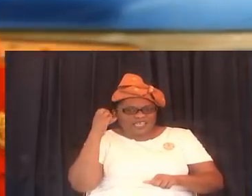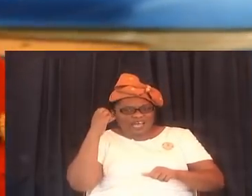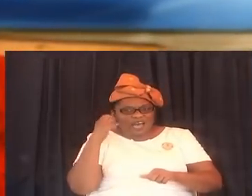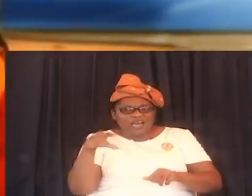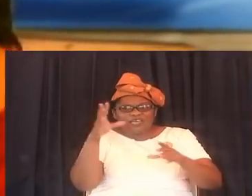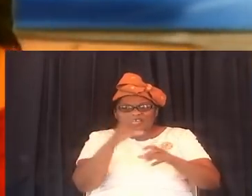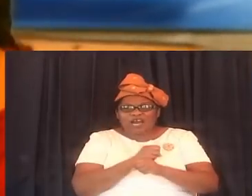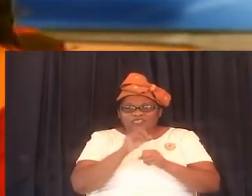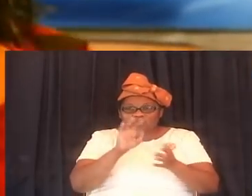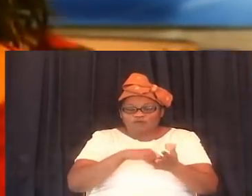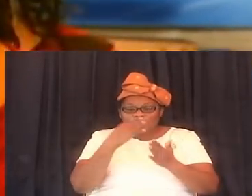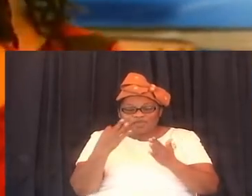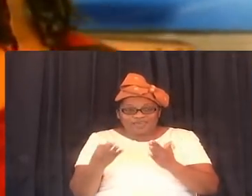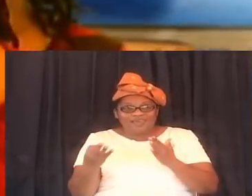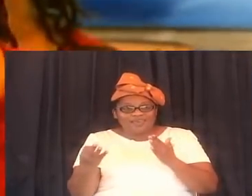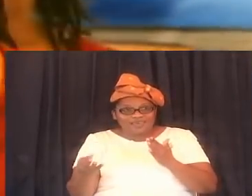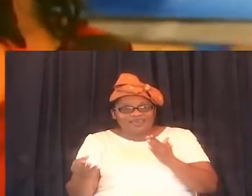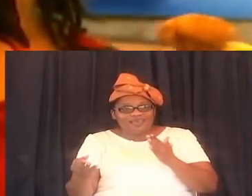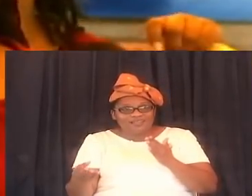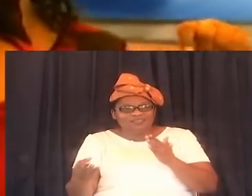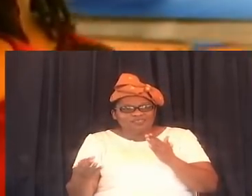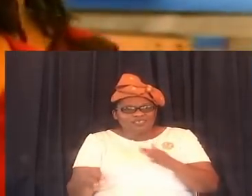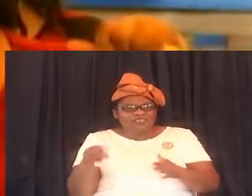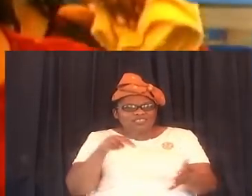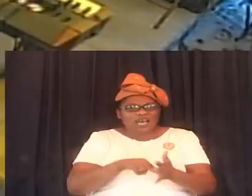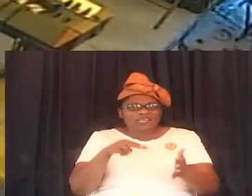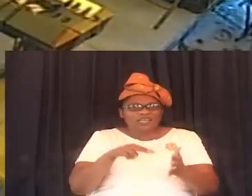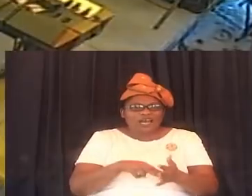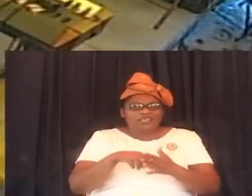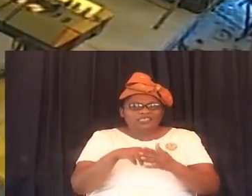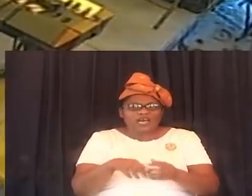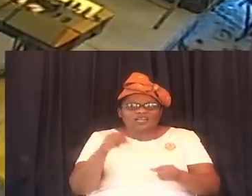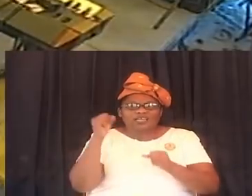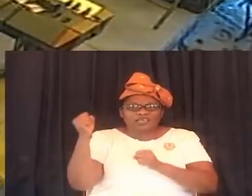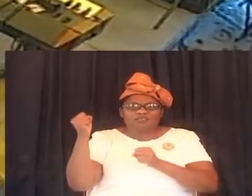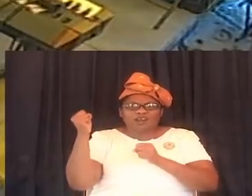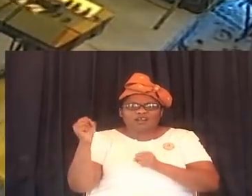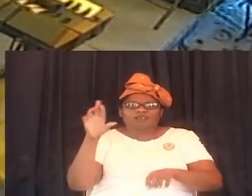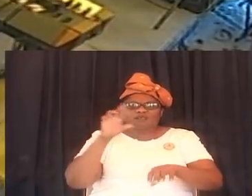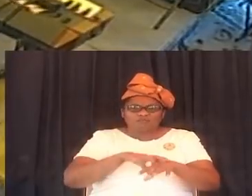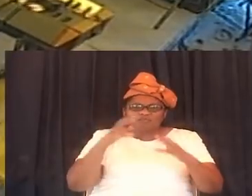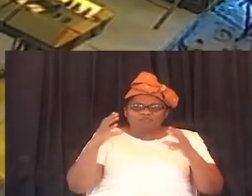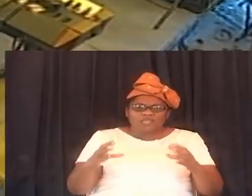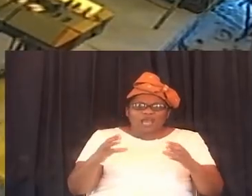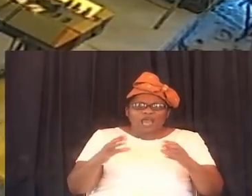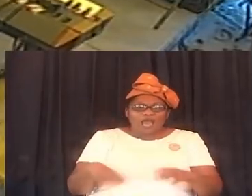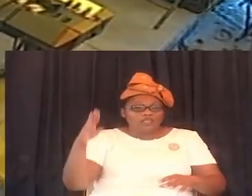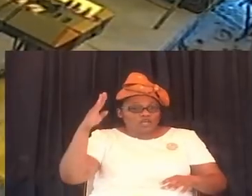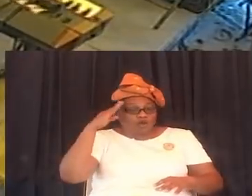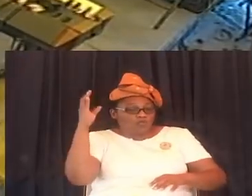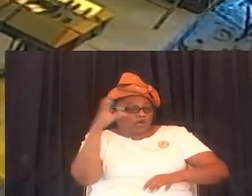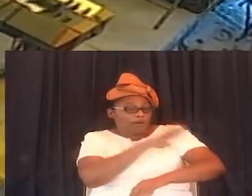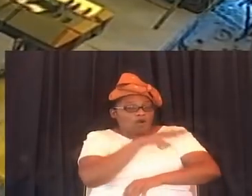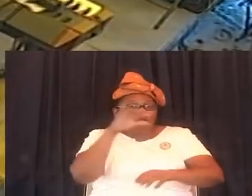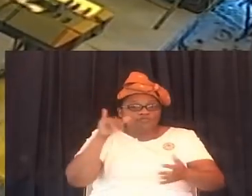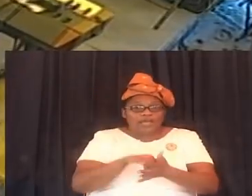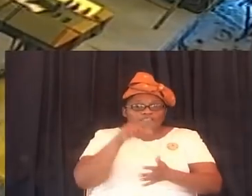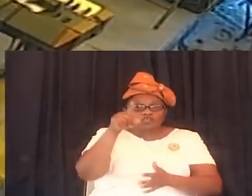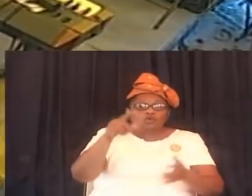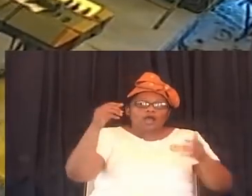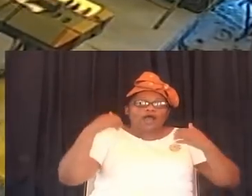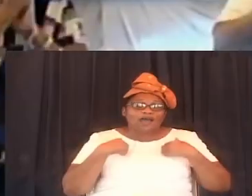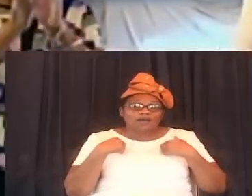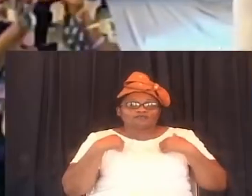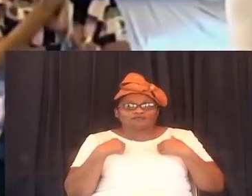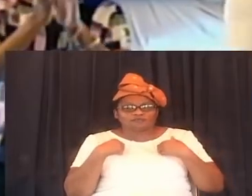prevail. Satan, you're bound to fail. Well, if you're standing on the solid rock, and you know the power that